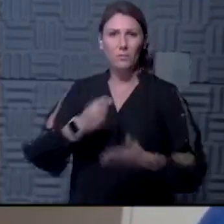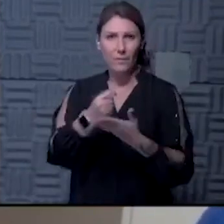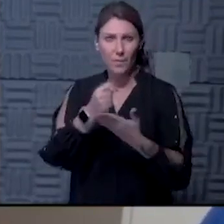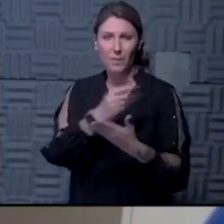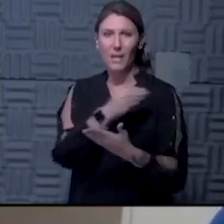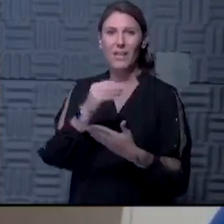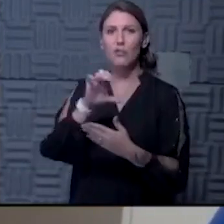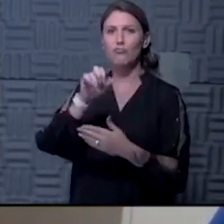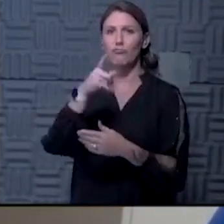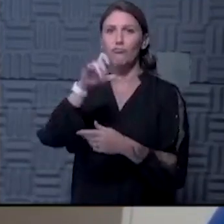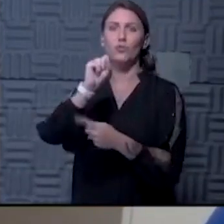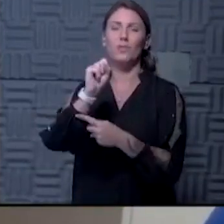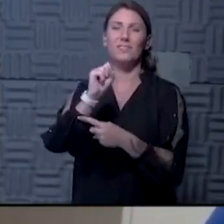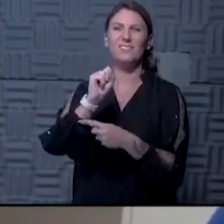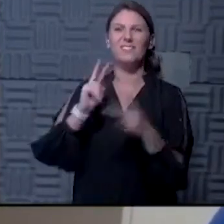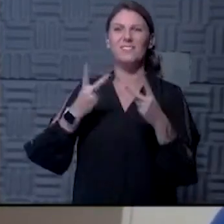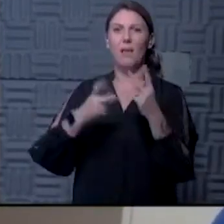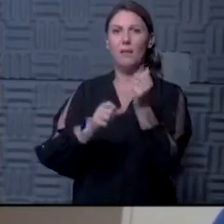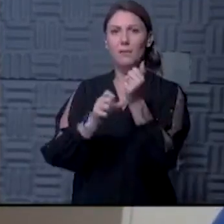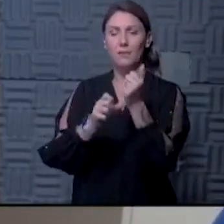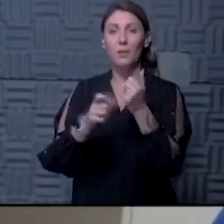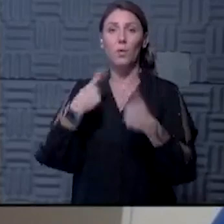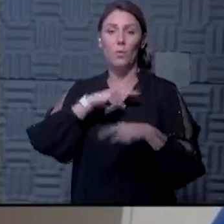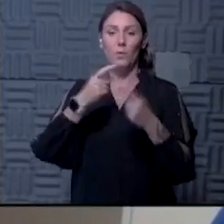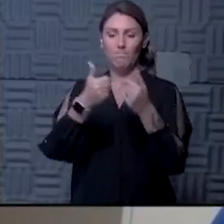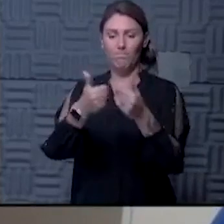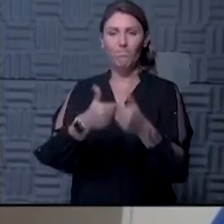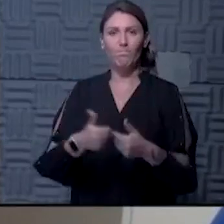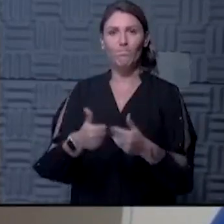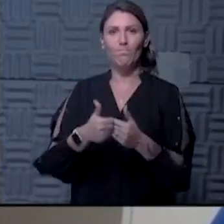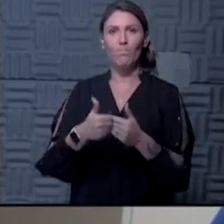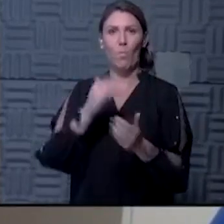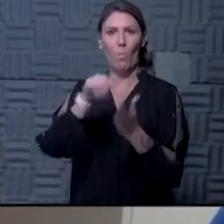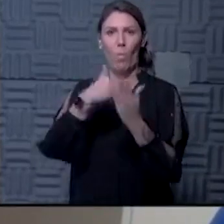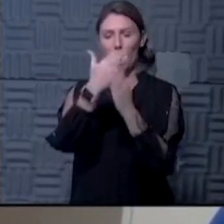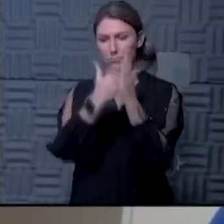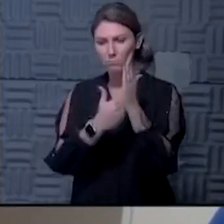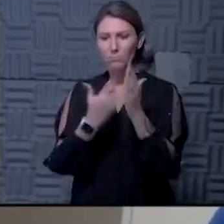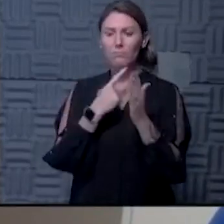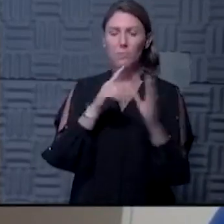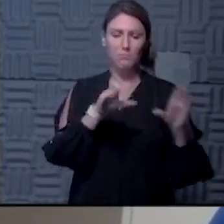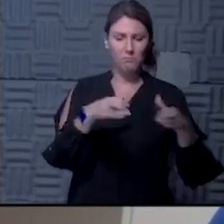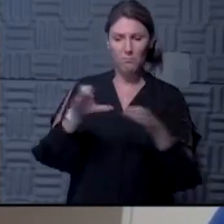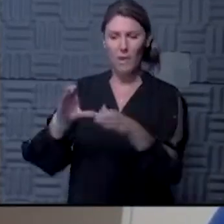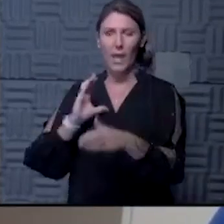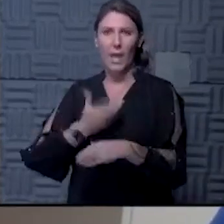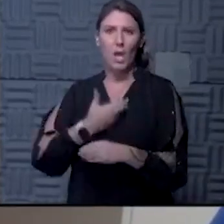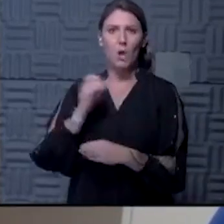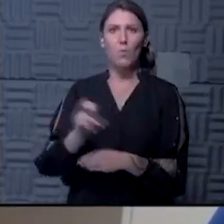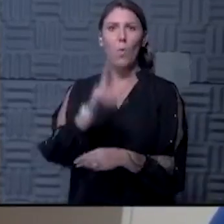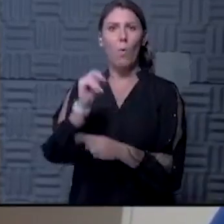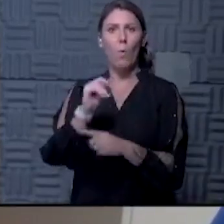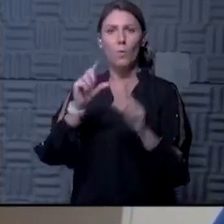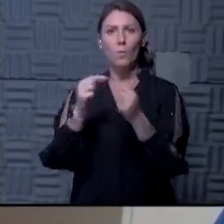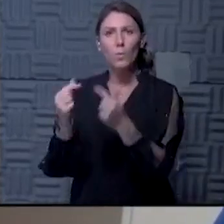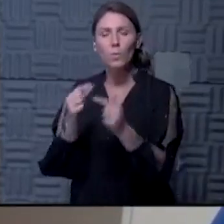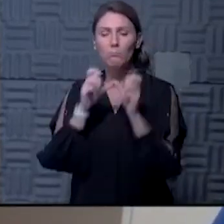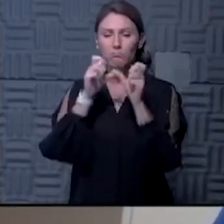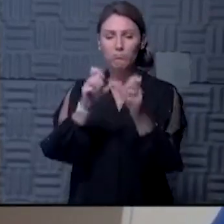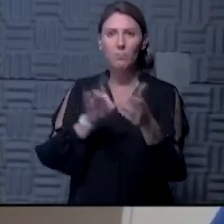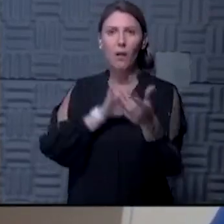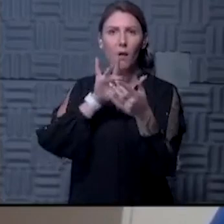assistant. We'll split up the roster. We'll take our own group, and we'll make sure that we maintain contact with those